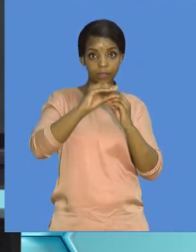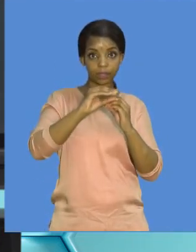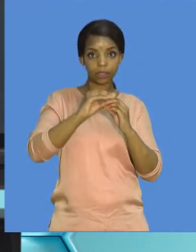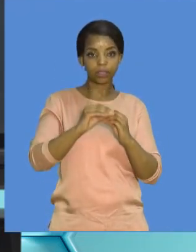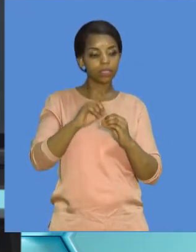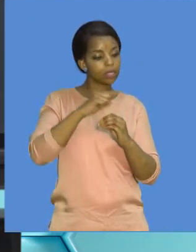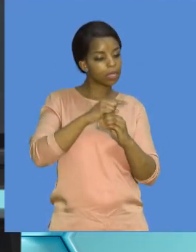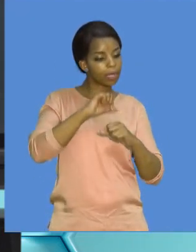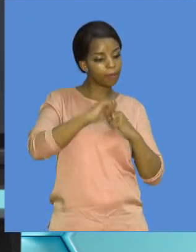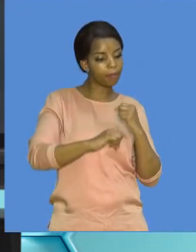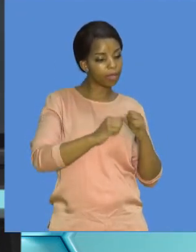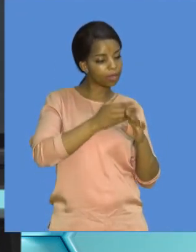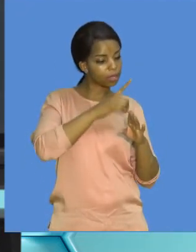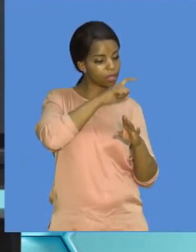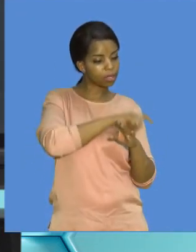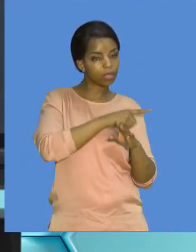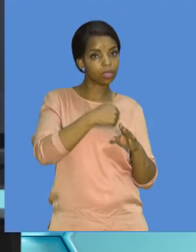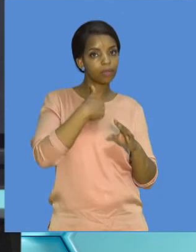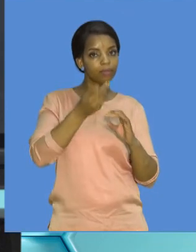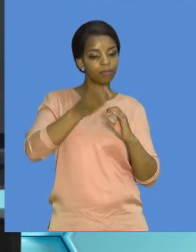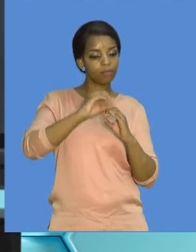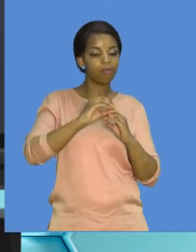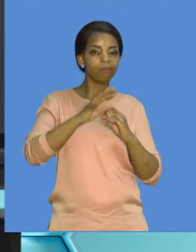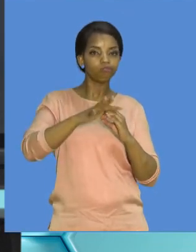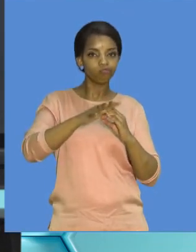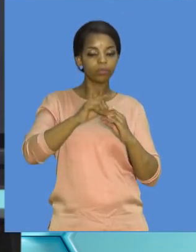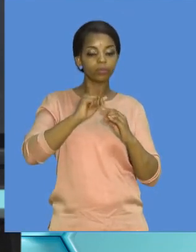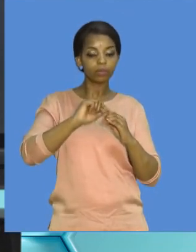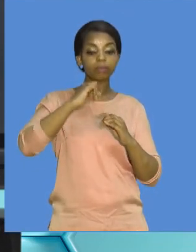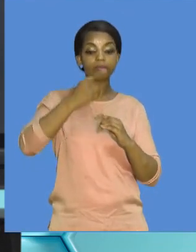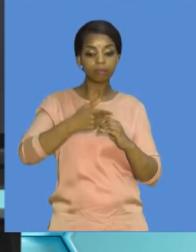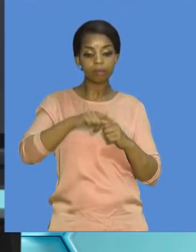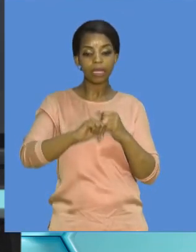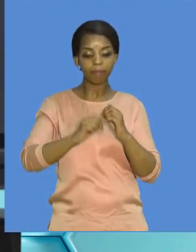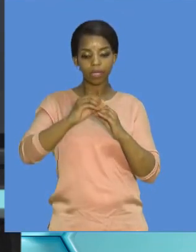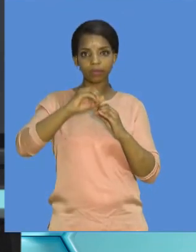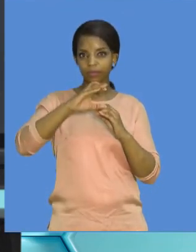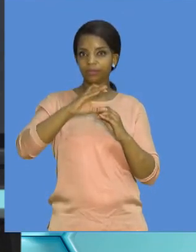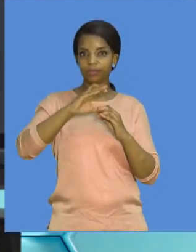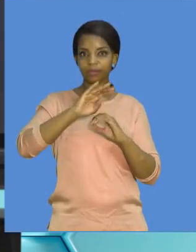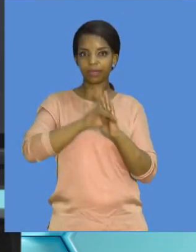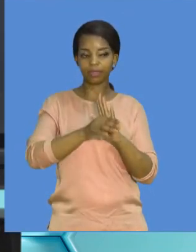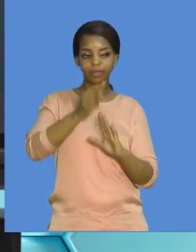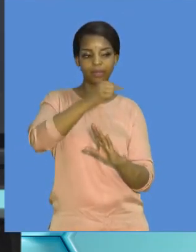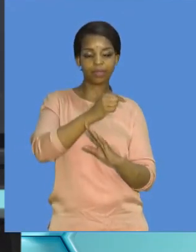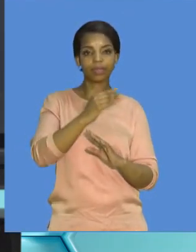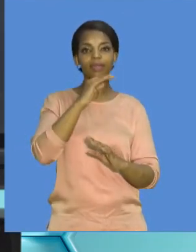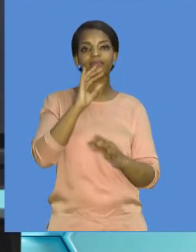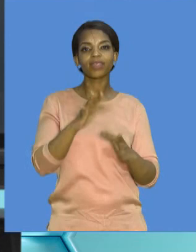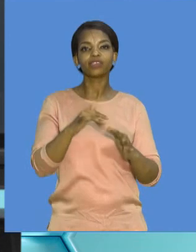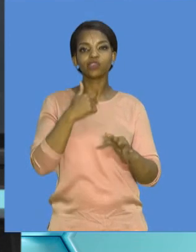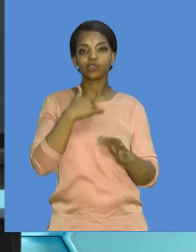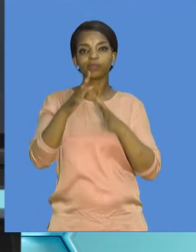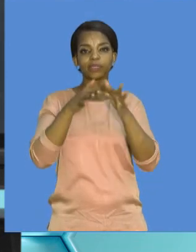the previous month, right? I made an example with saving maybe 100 rands and you're getting 10% of that, which is